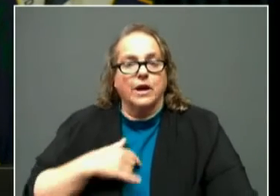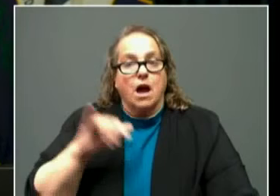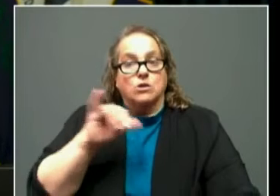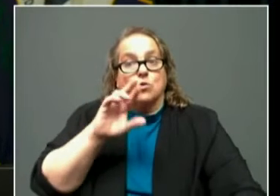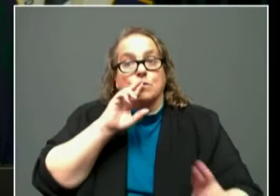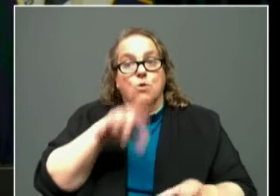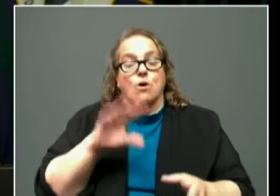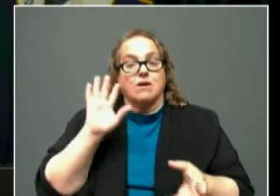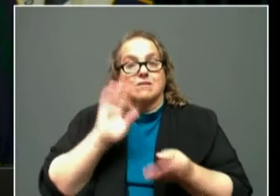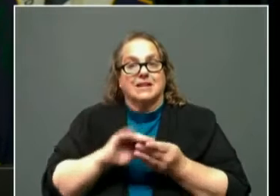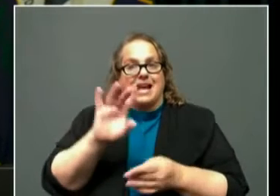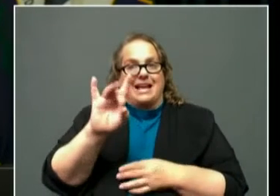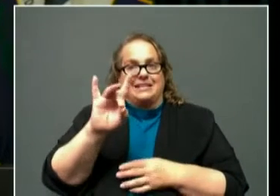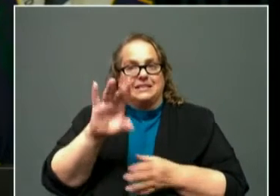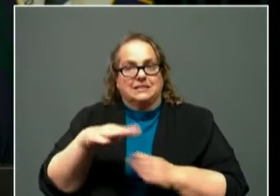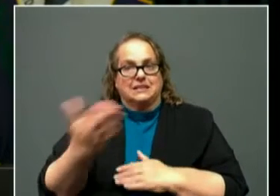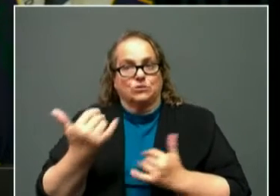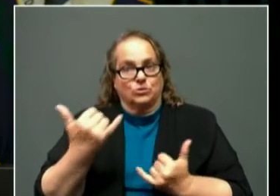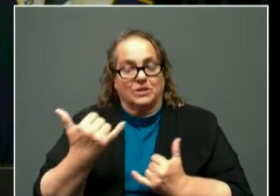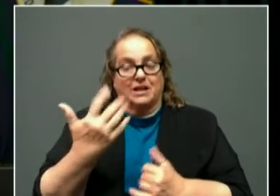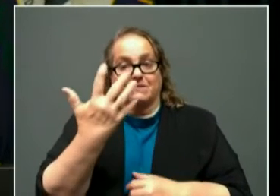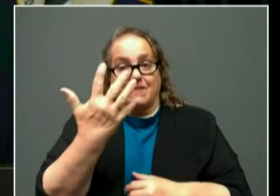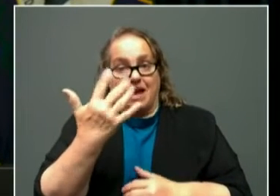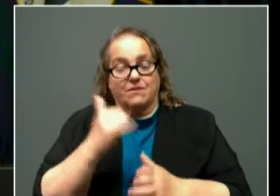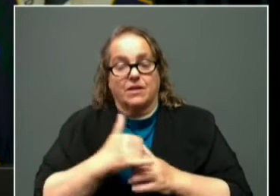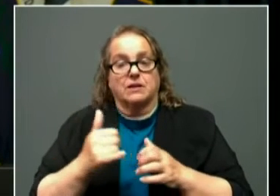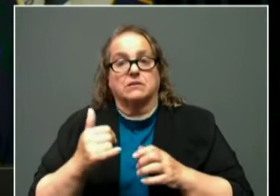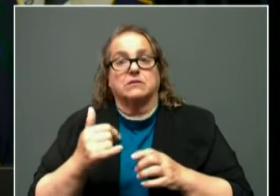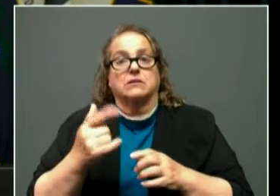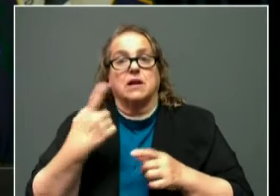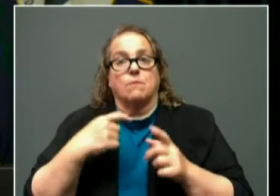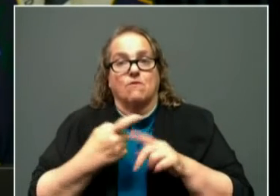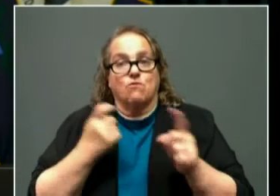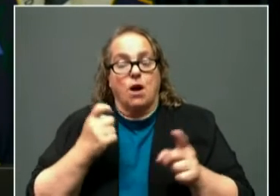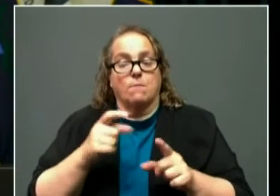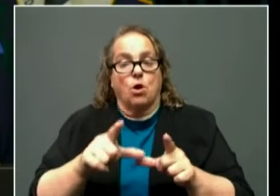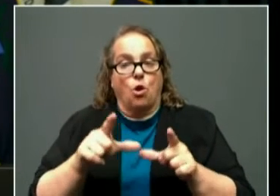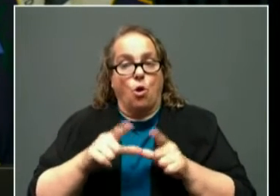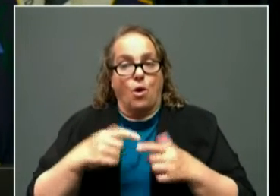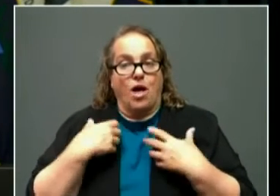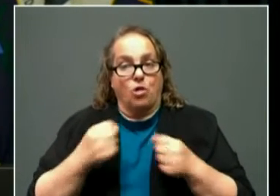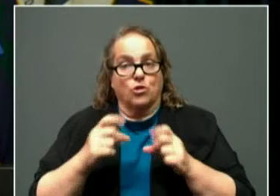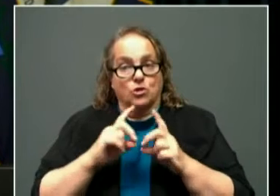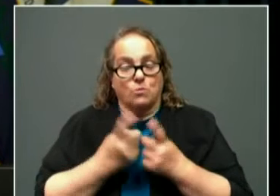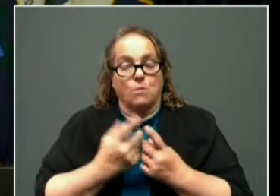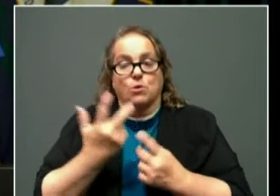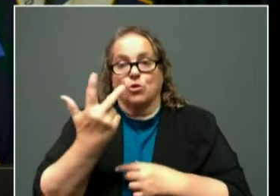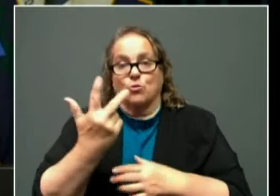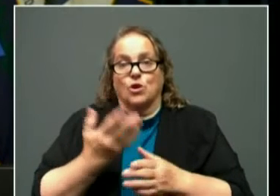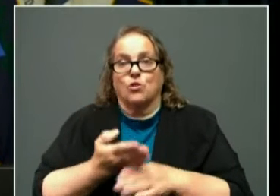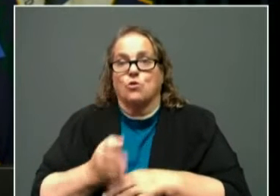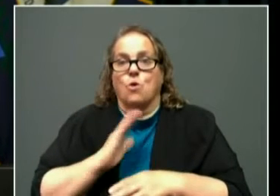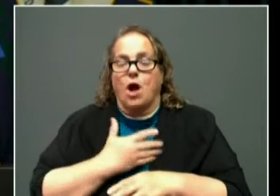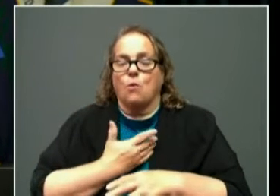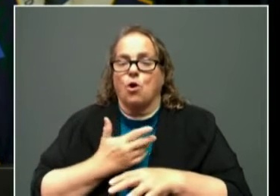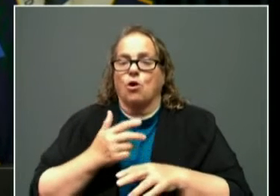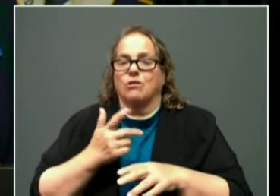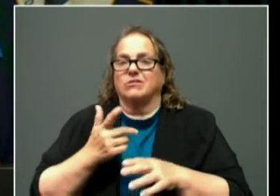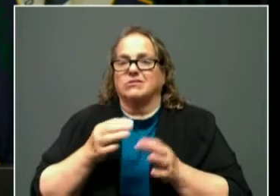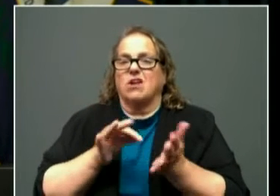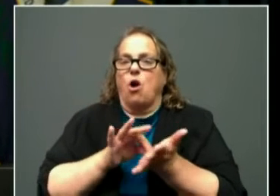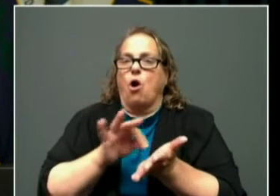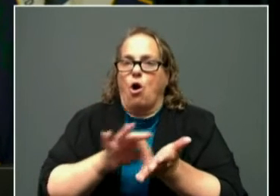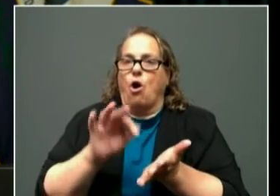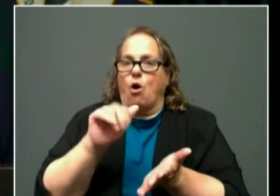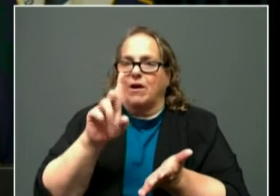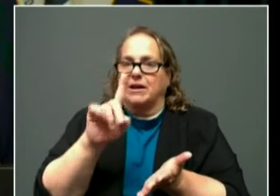deaths today, 5 that have come up through the local health departments, 3 through our continuing audit. The 5 through